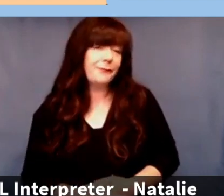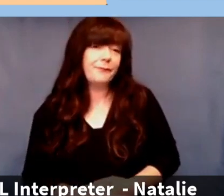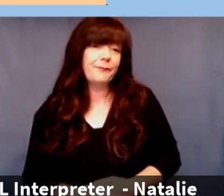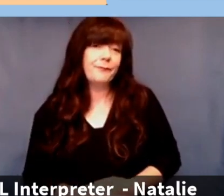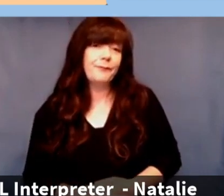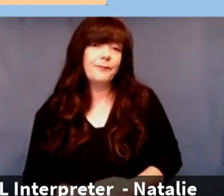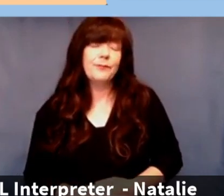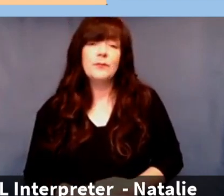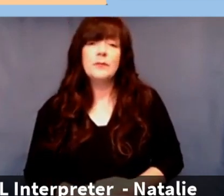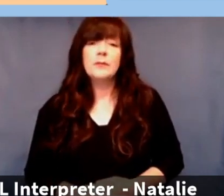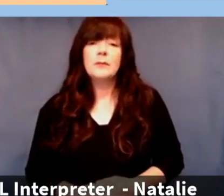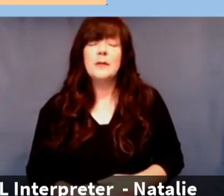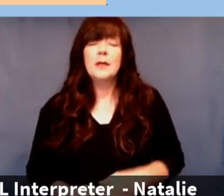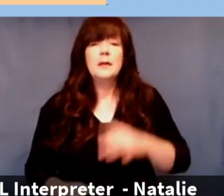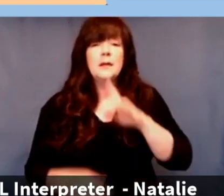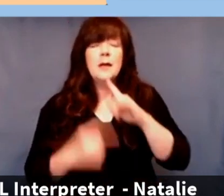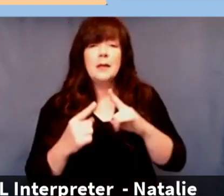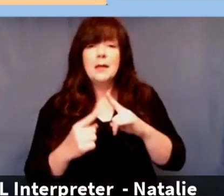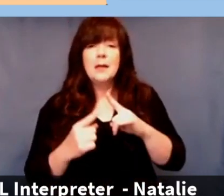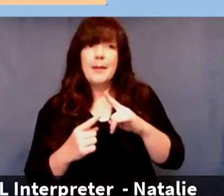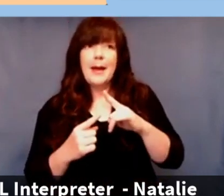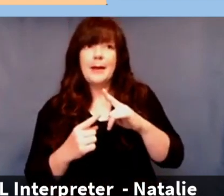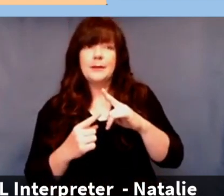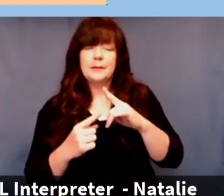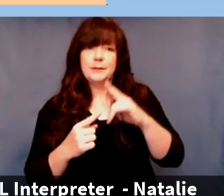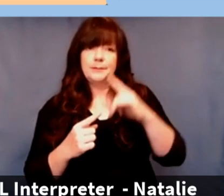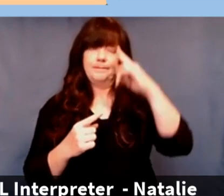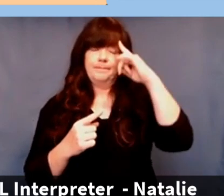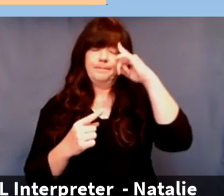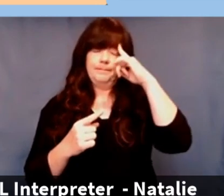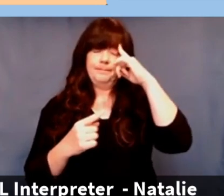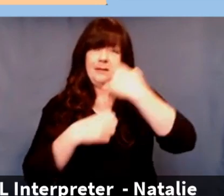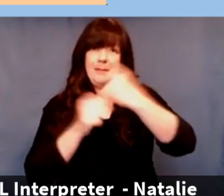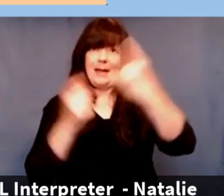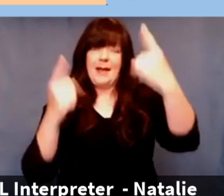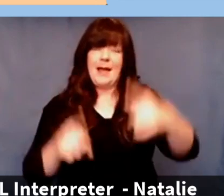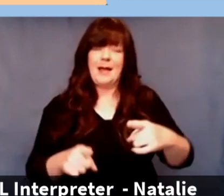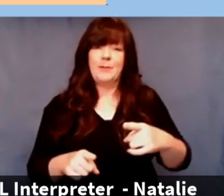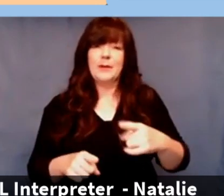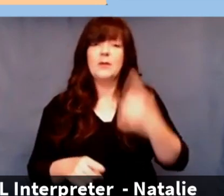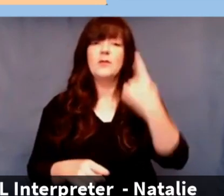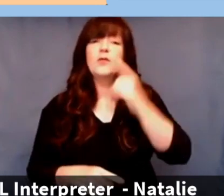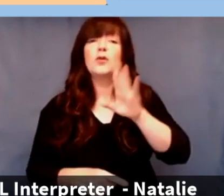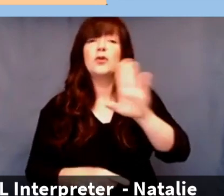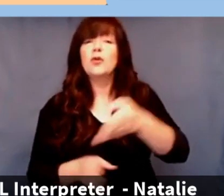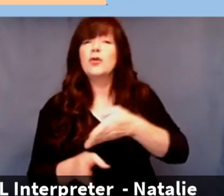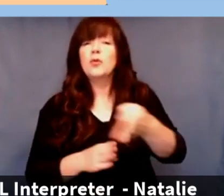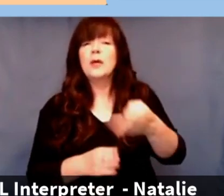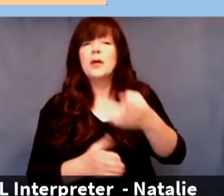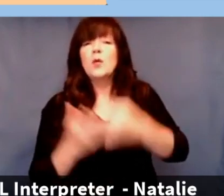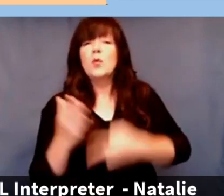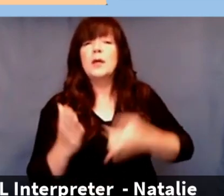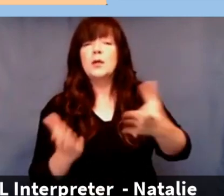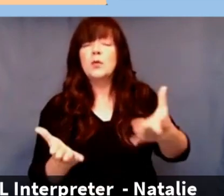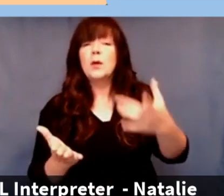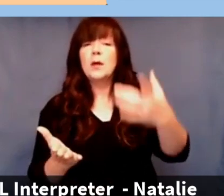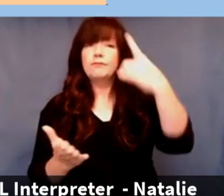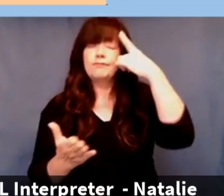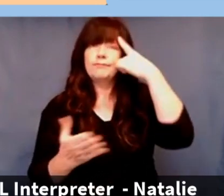So talking about manifesting, what do you want to manifest for your career coming up?